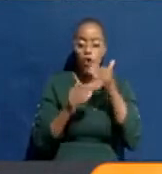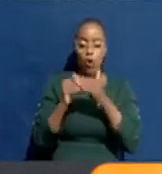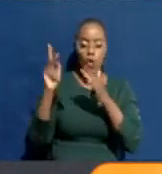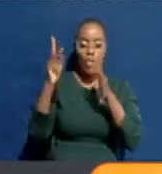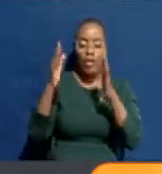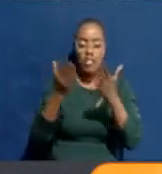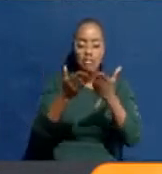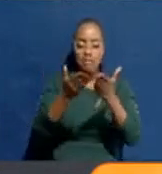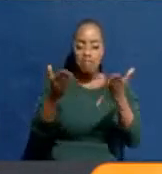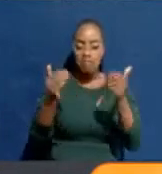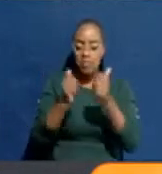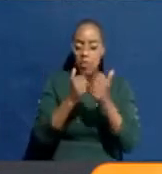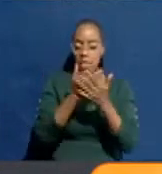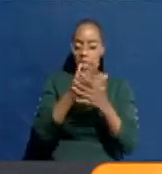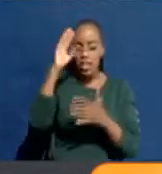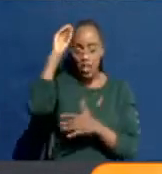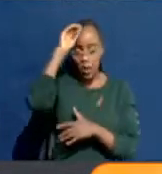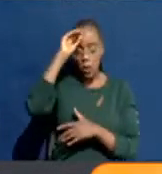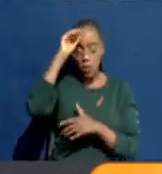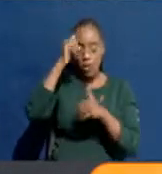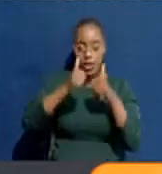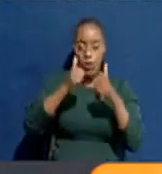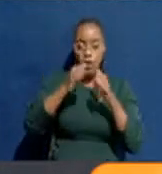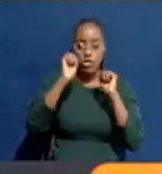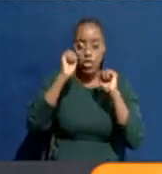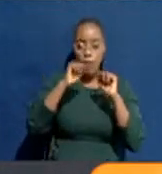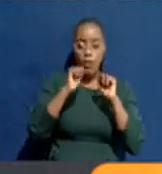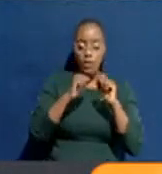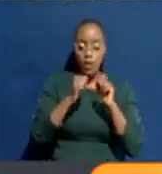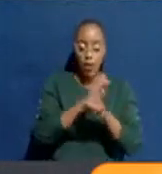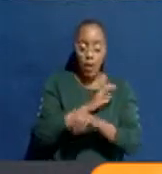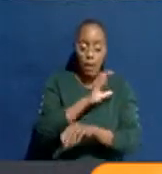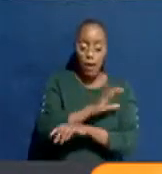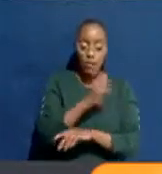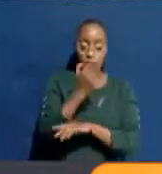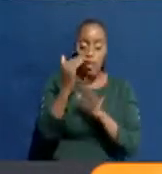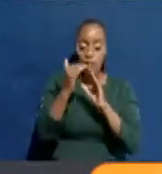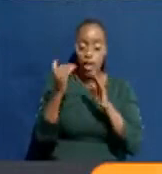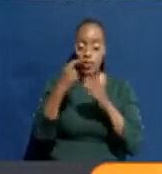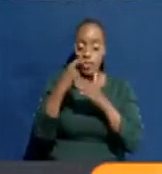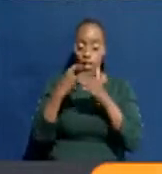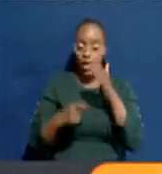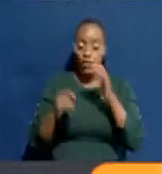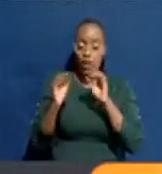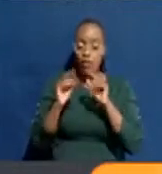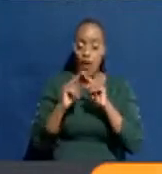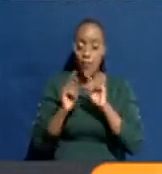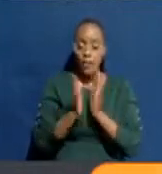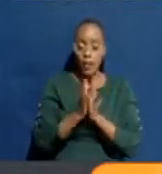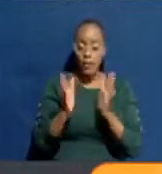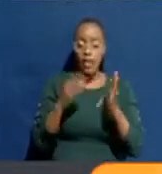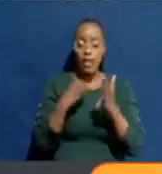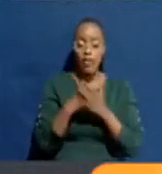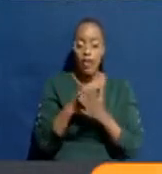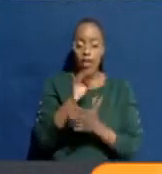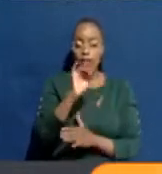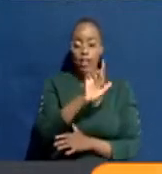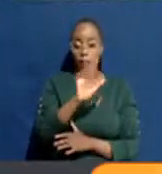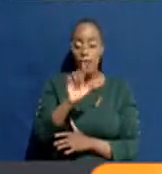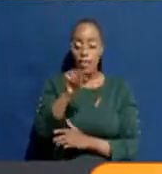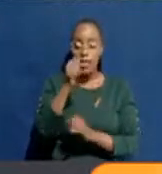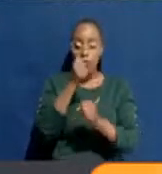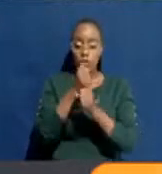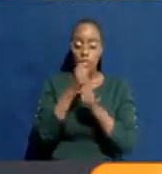Kenyan with any opinion that could enrich not just the housing levy, but the entire finance bill. That was